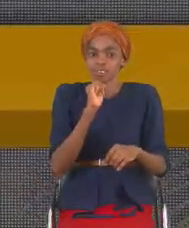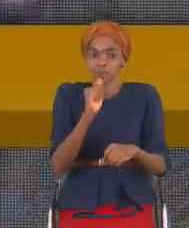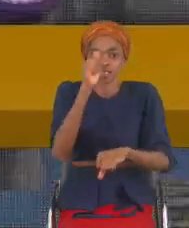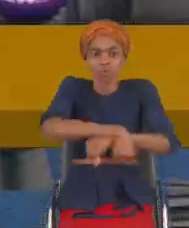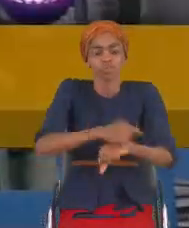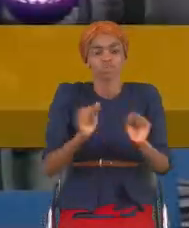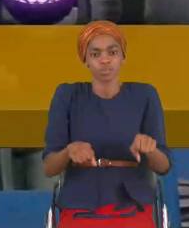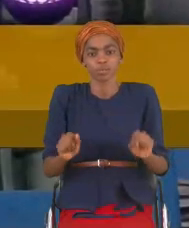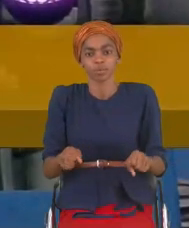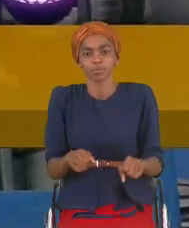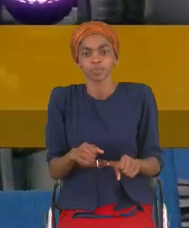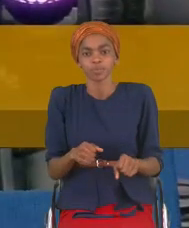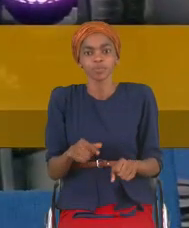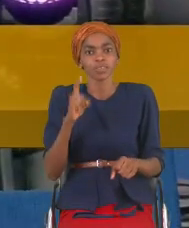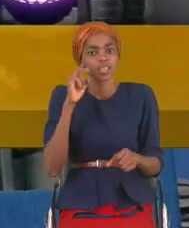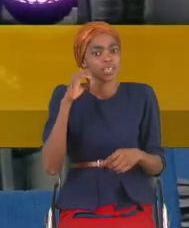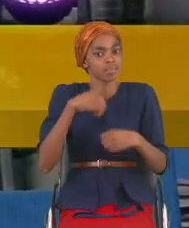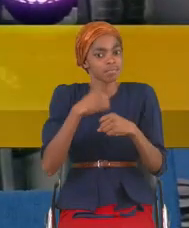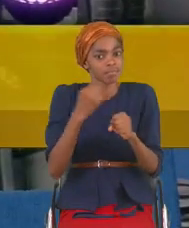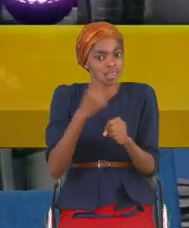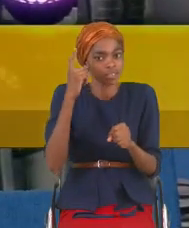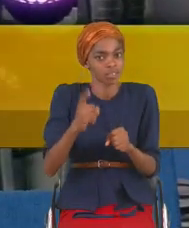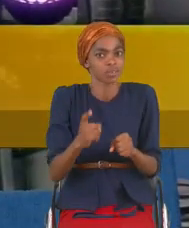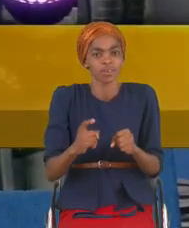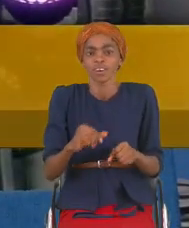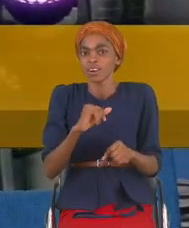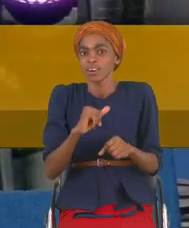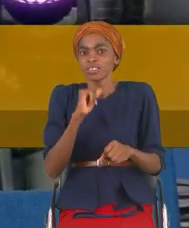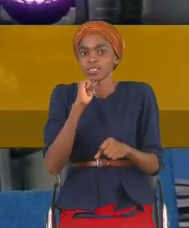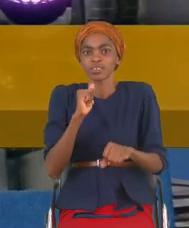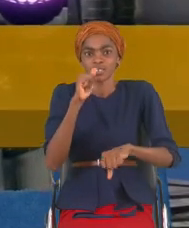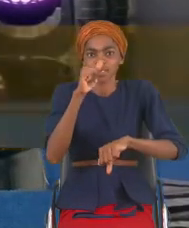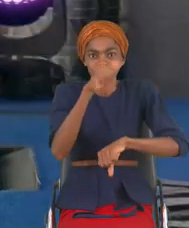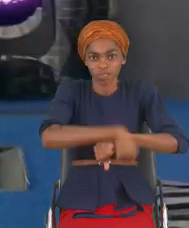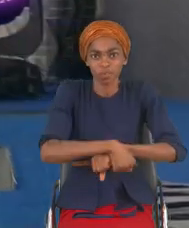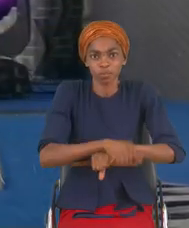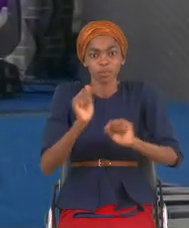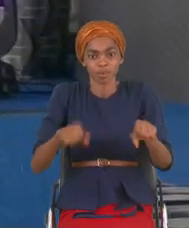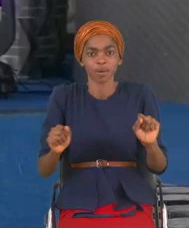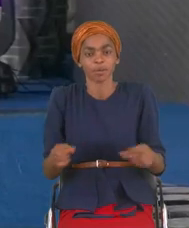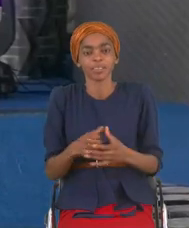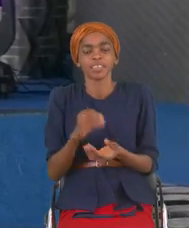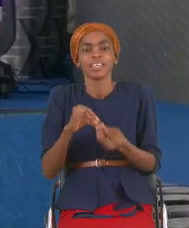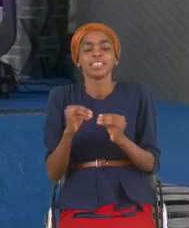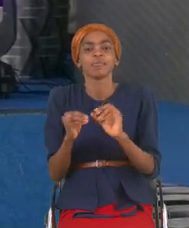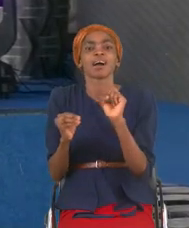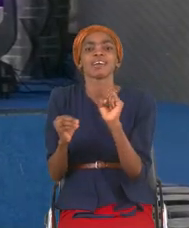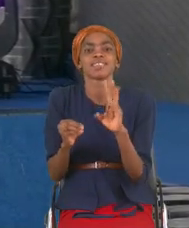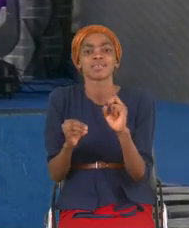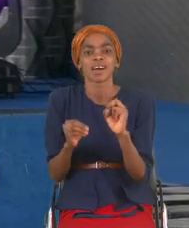called you it makes you unconquerable number 12 makina